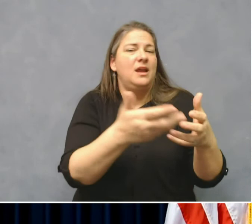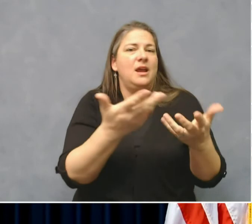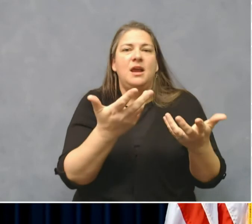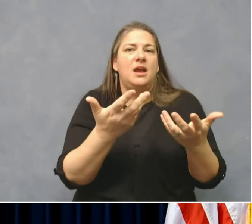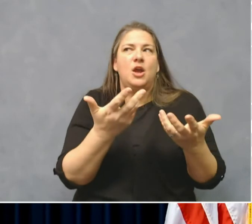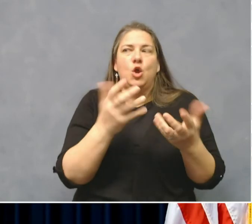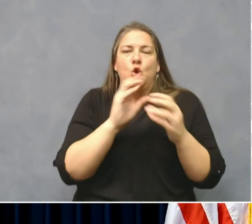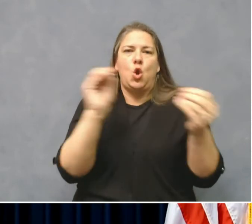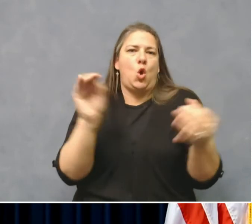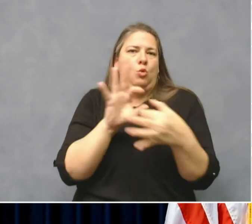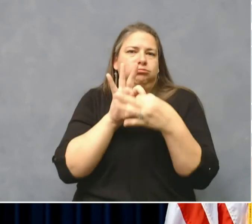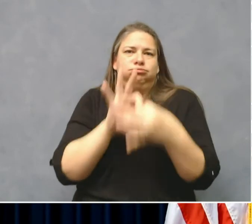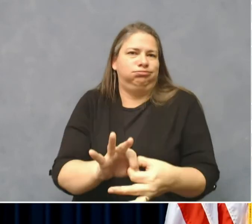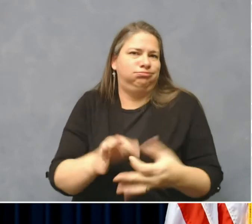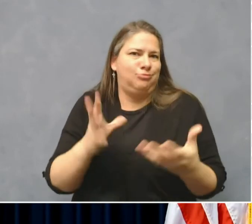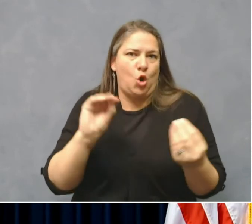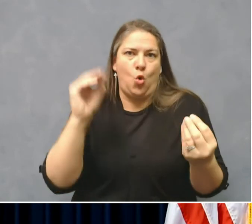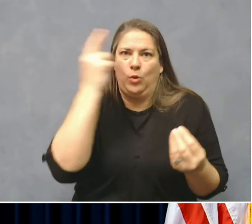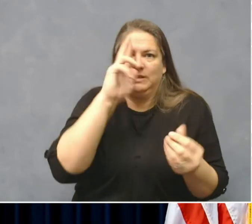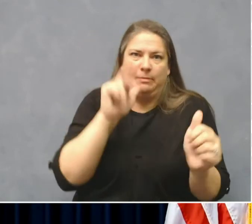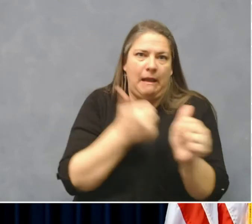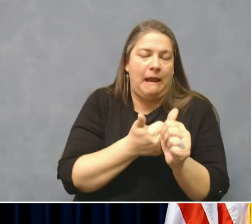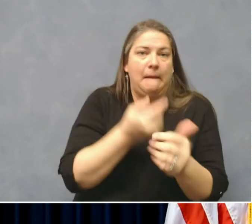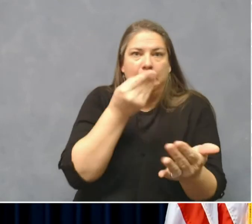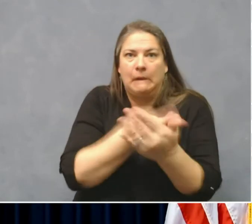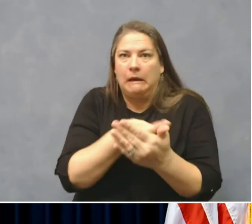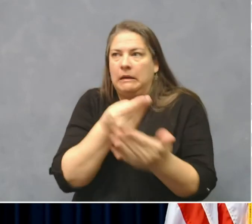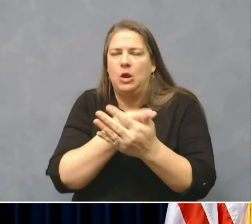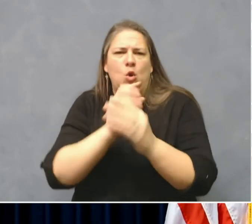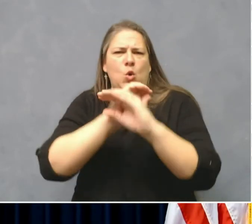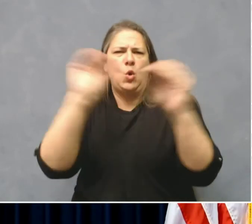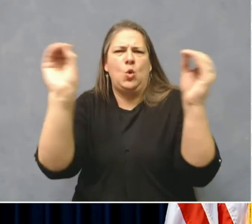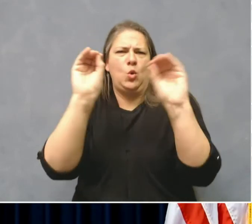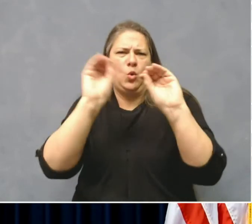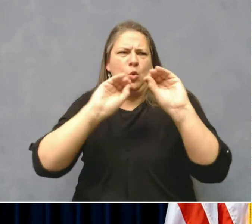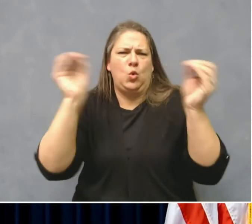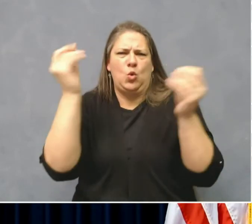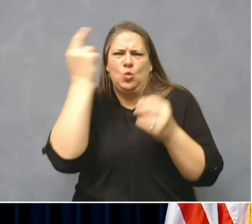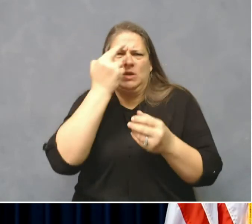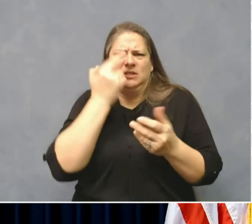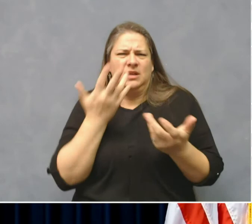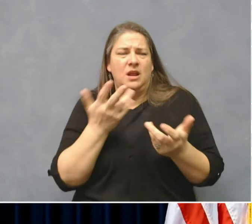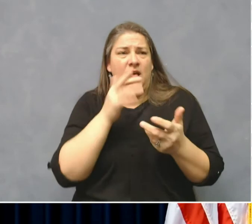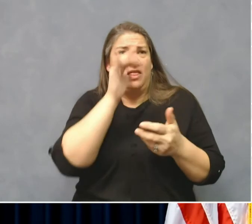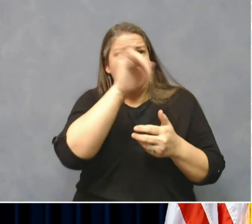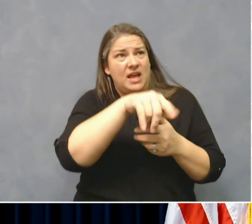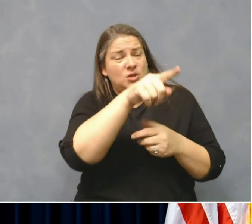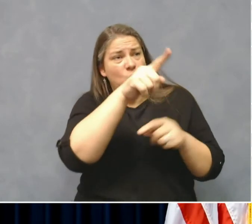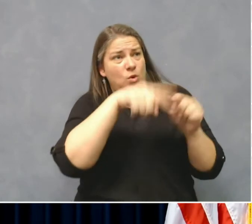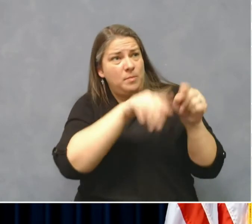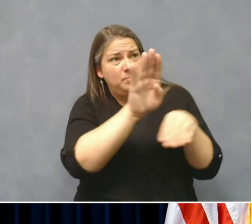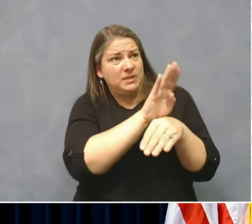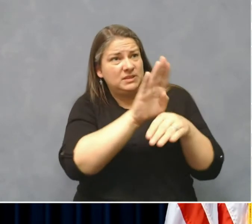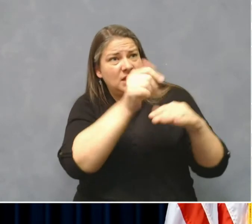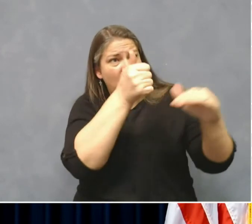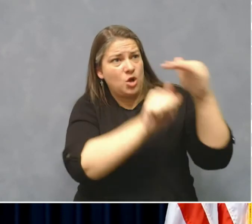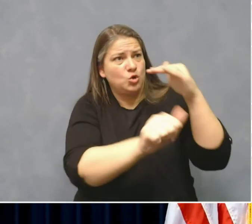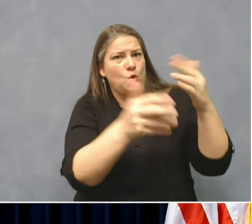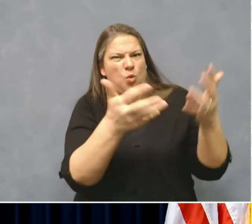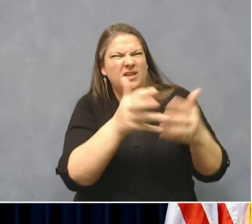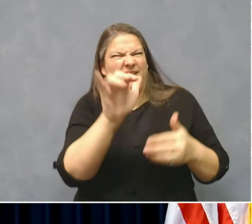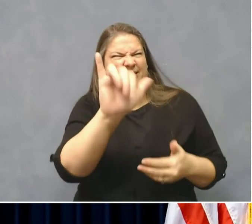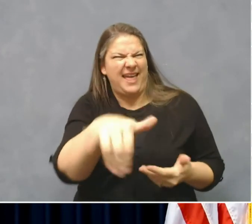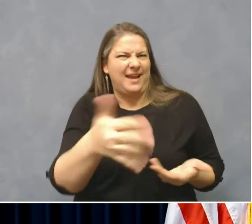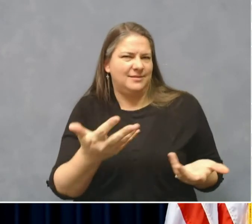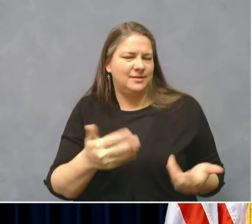do with it. No revenue, nothing else. It was a legal interpretation of where they fall. Joe Ragusa from